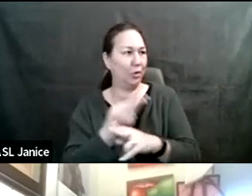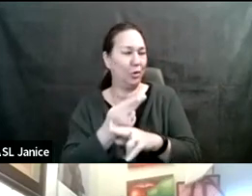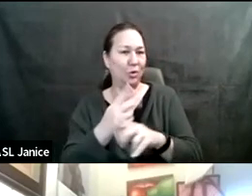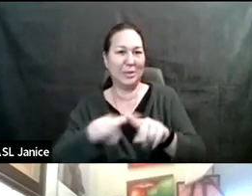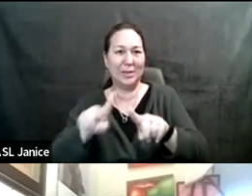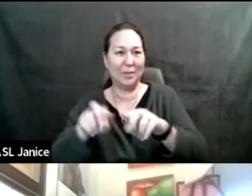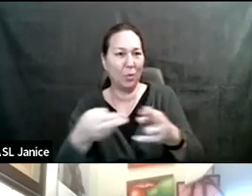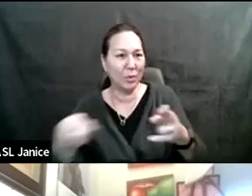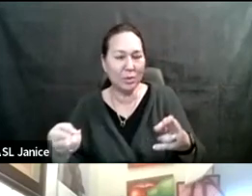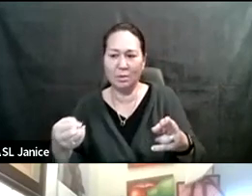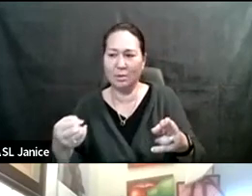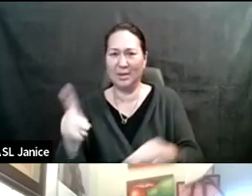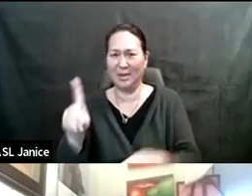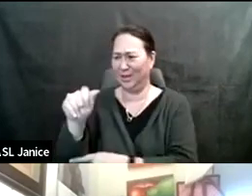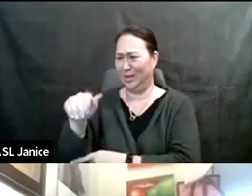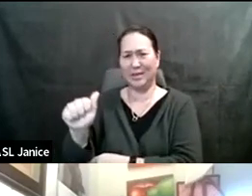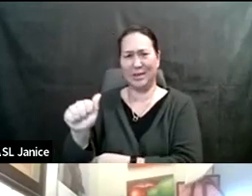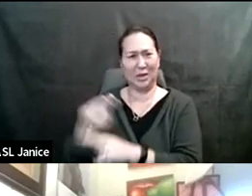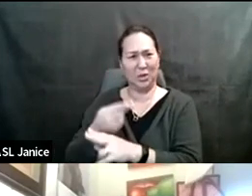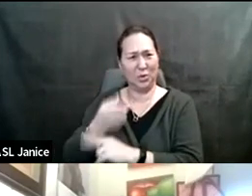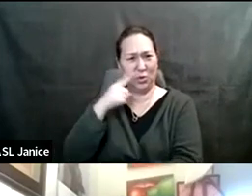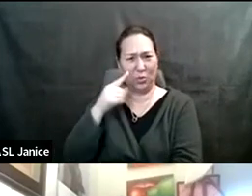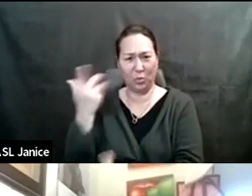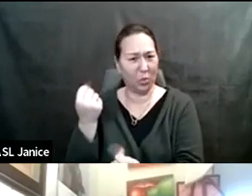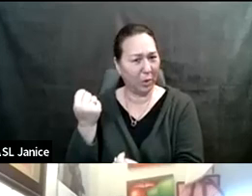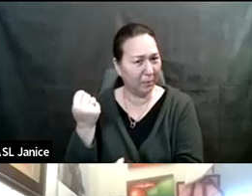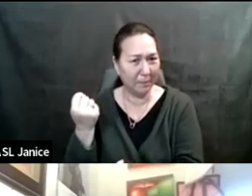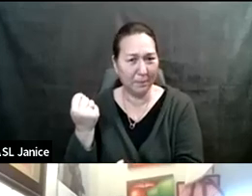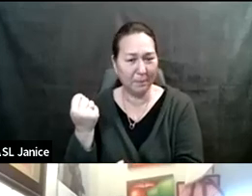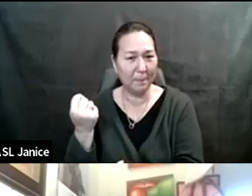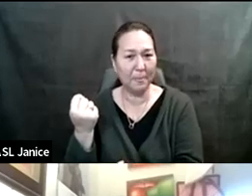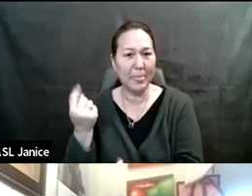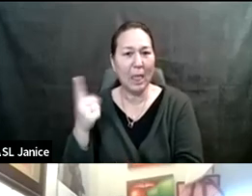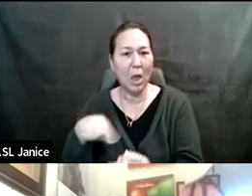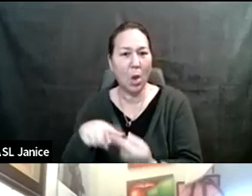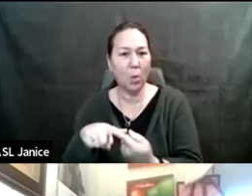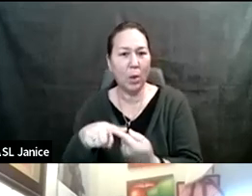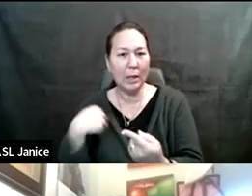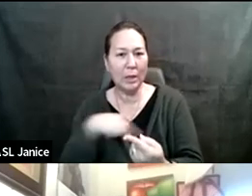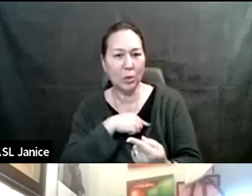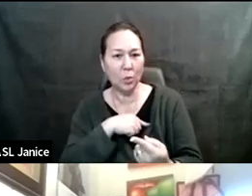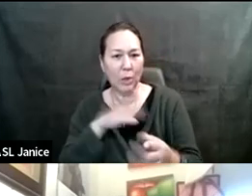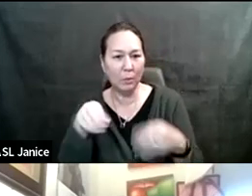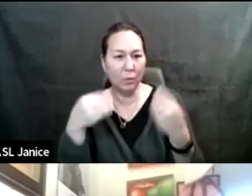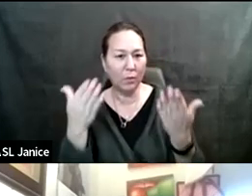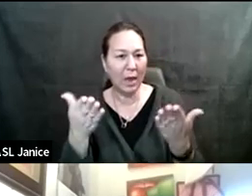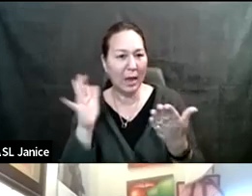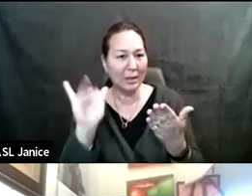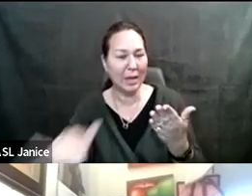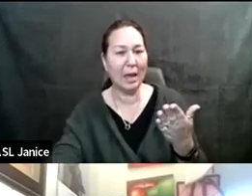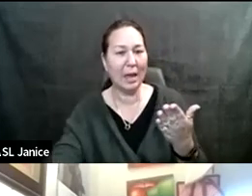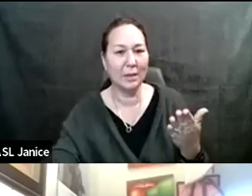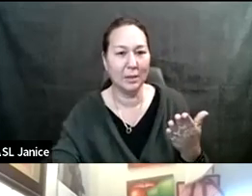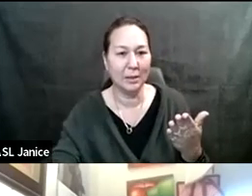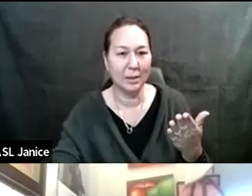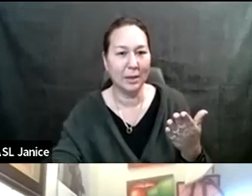what is the data for um and when we issued this survey like would